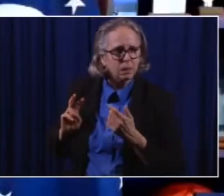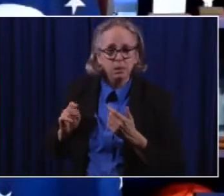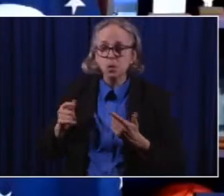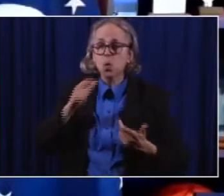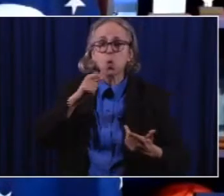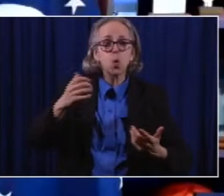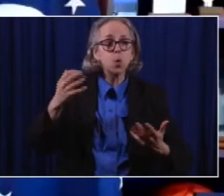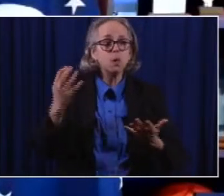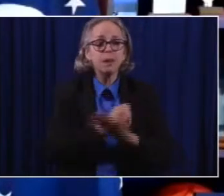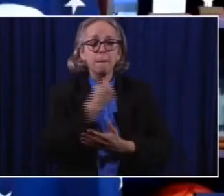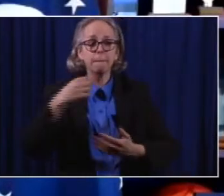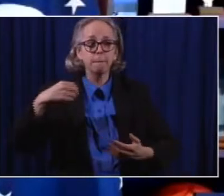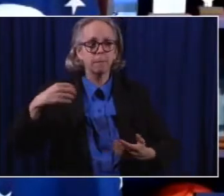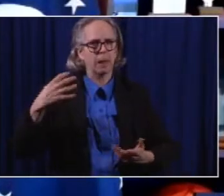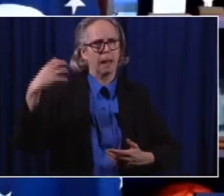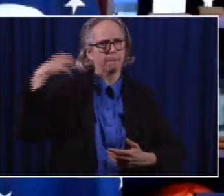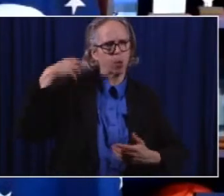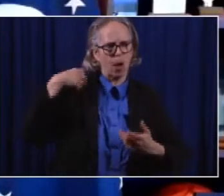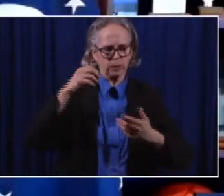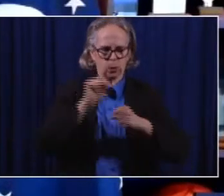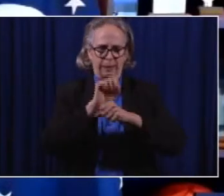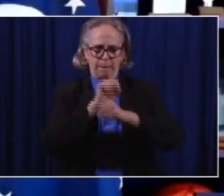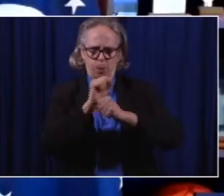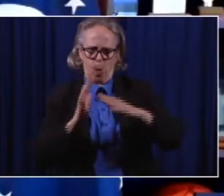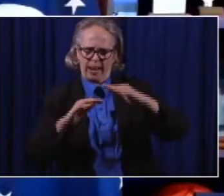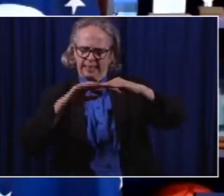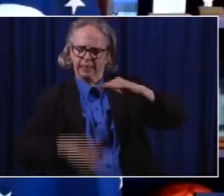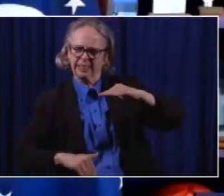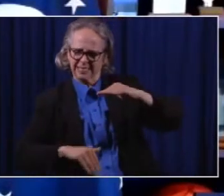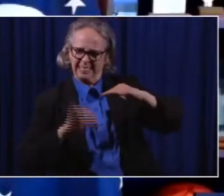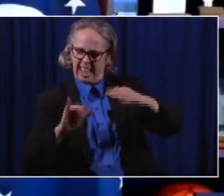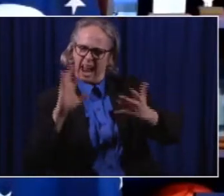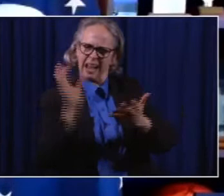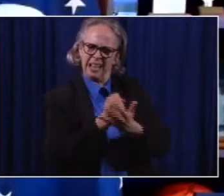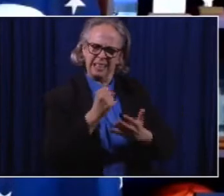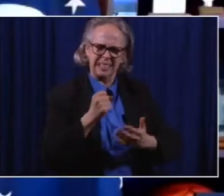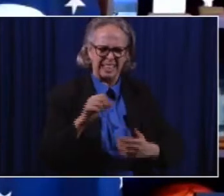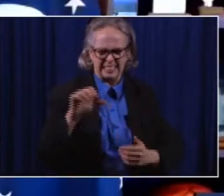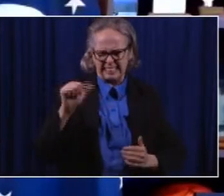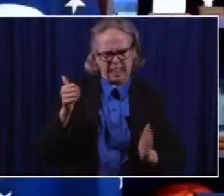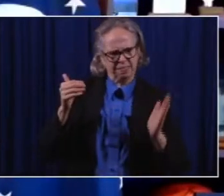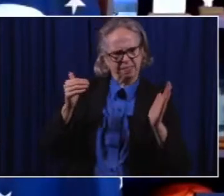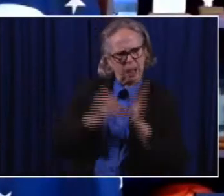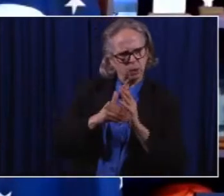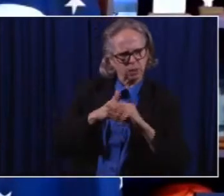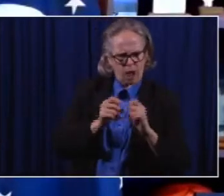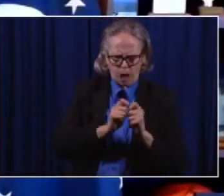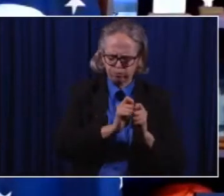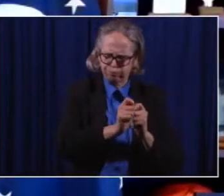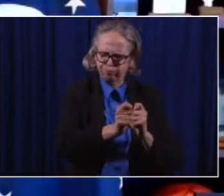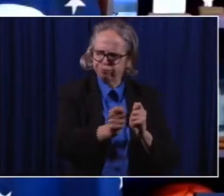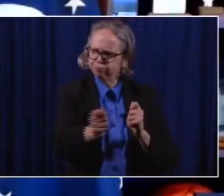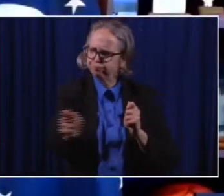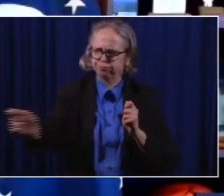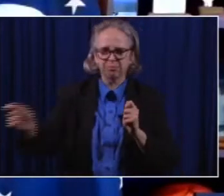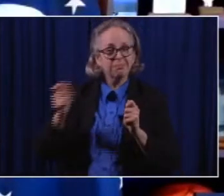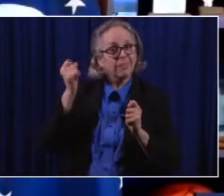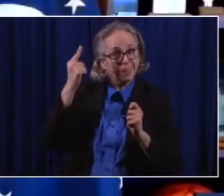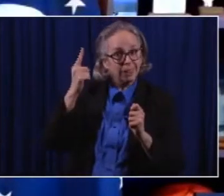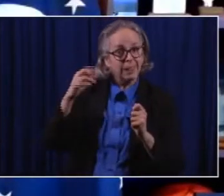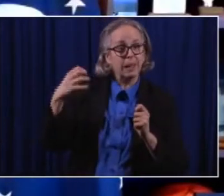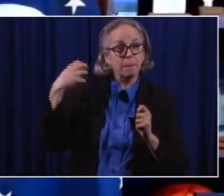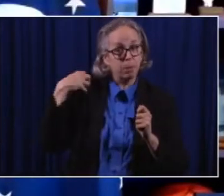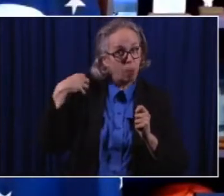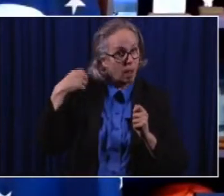$125 million in which we will provide $10,000 grants to these small businesses for mortgage, rent,